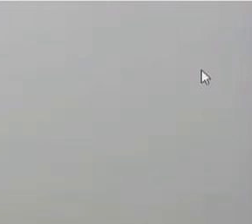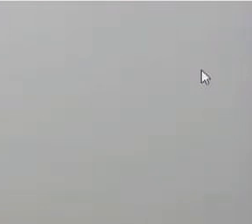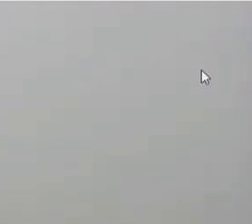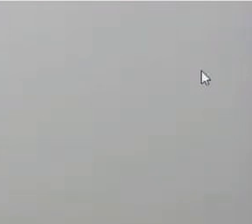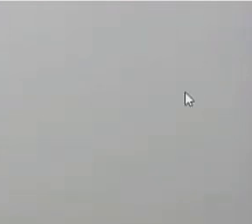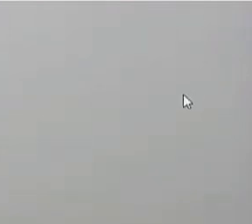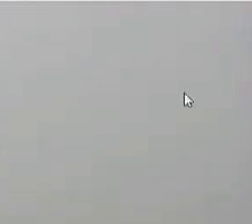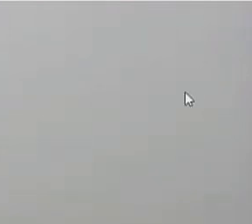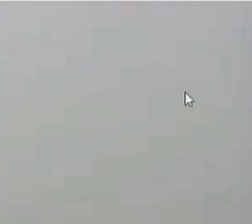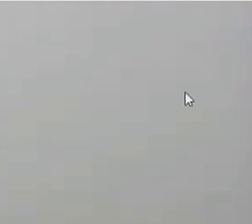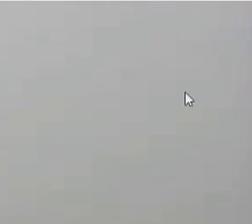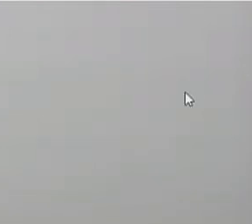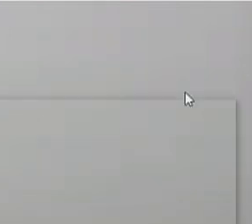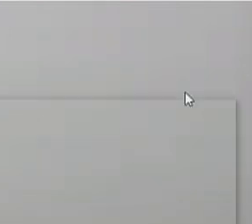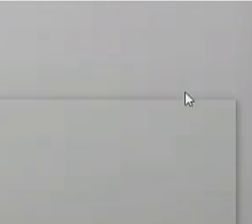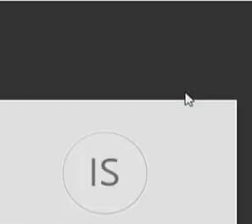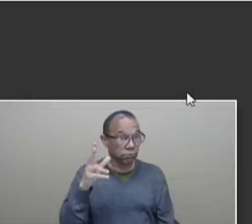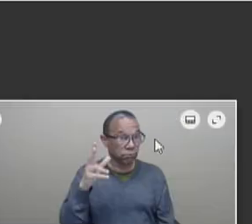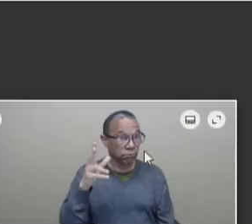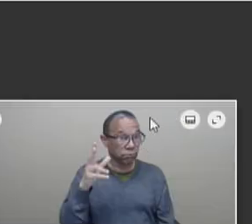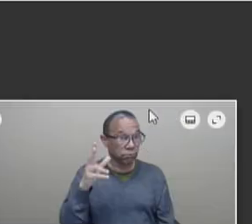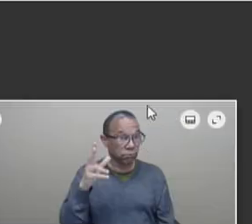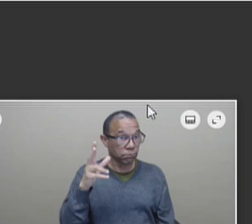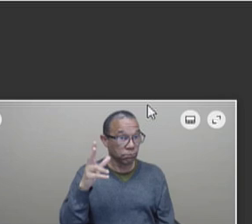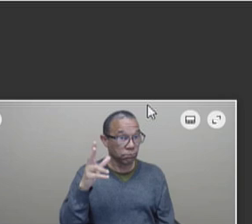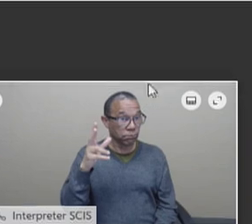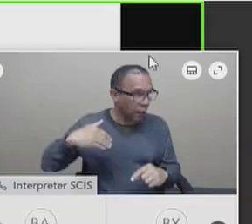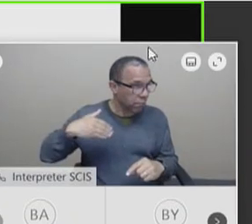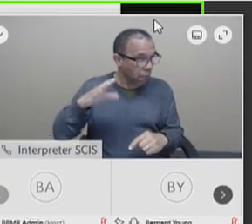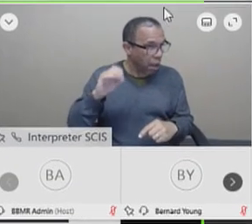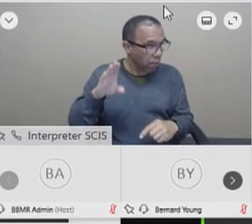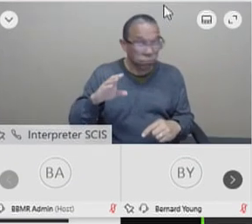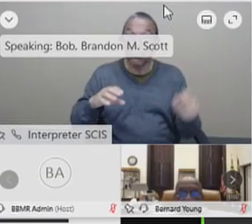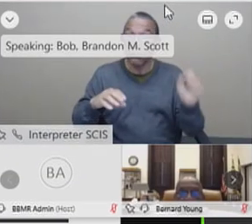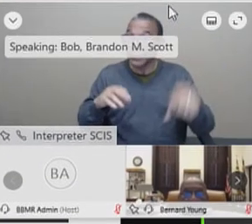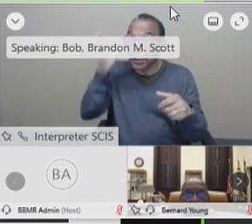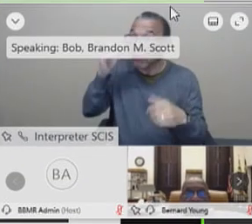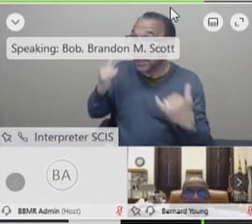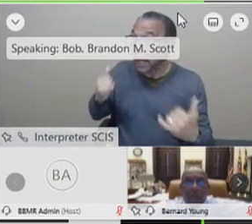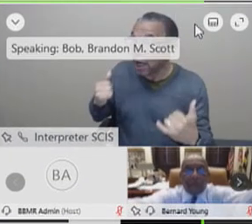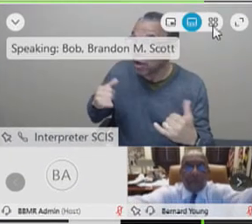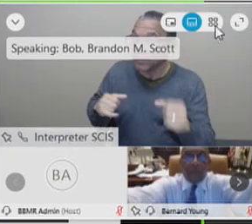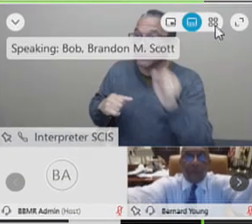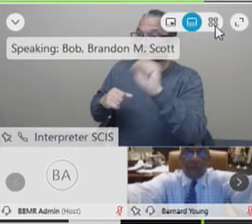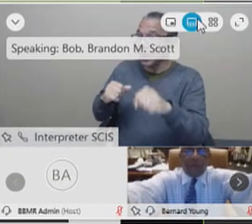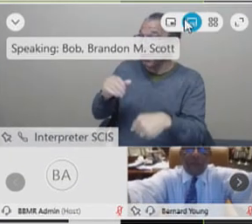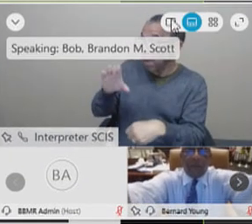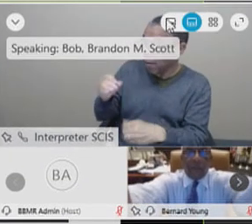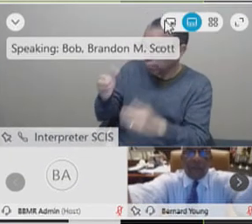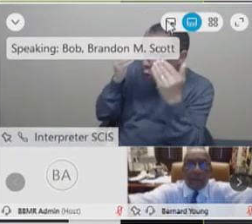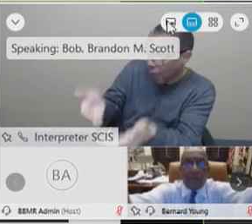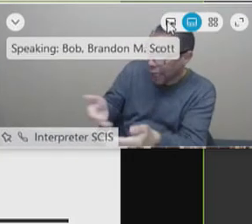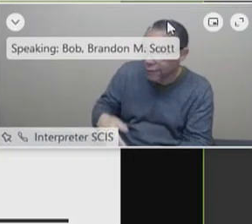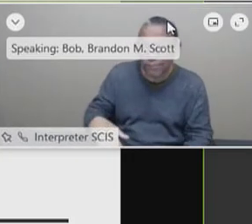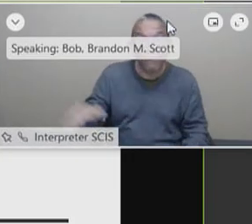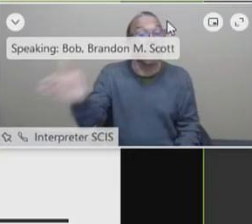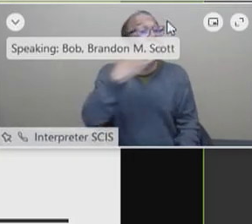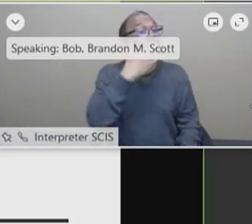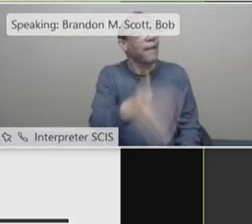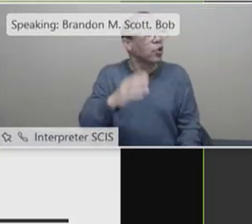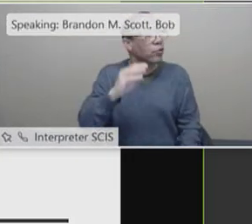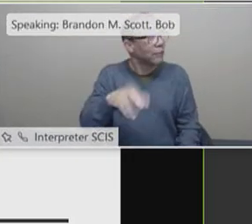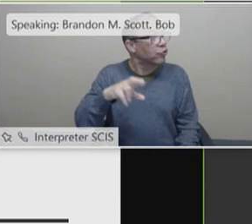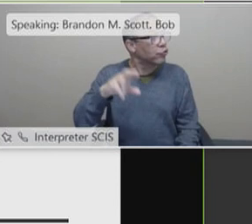Bob, you're muted if you're speaking. Can you guys hear me? Yep, we can hear you, Bob. Thank you. All right. Thank you, Mr. President.